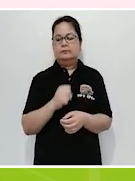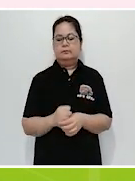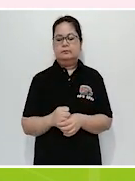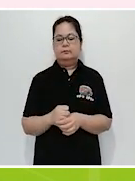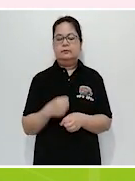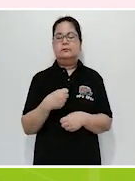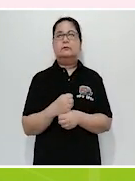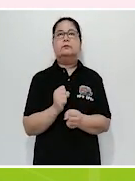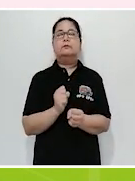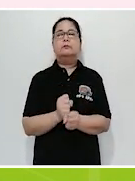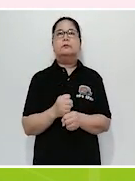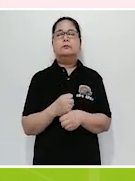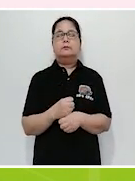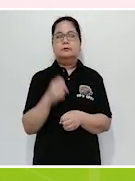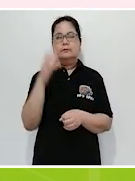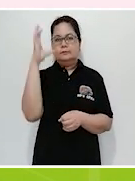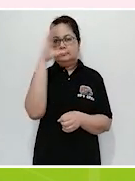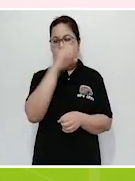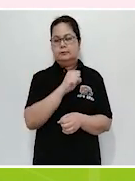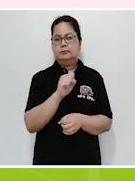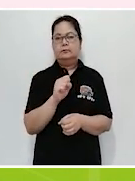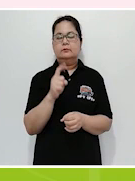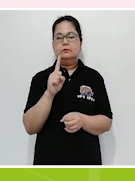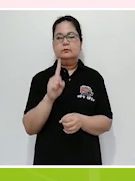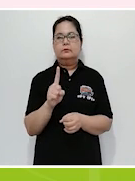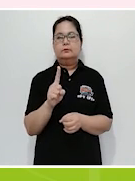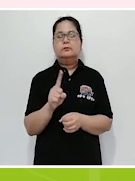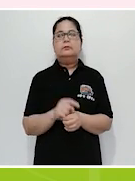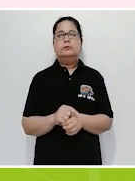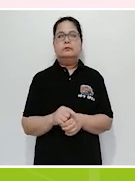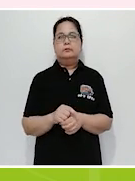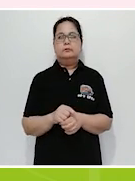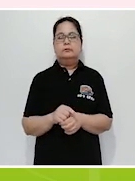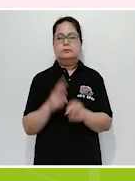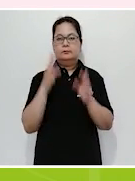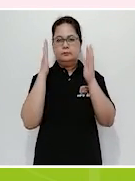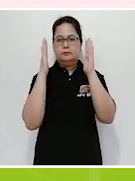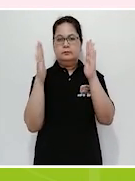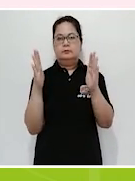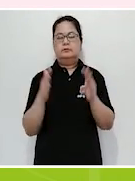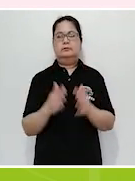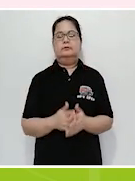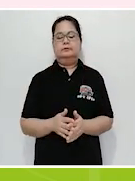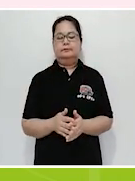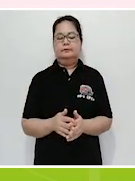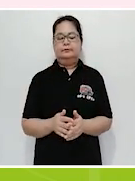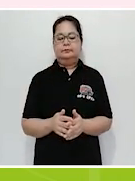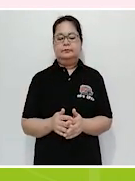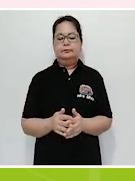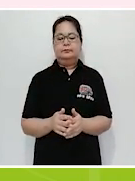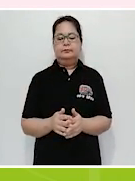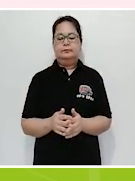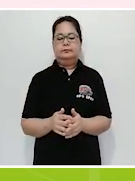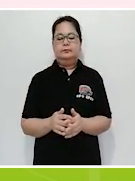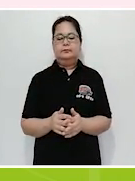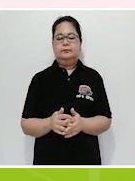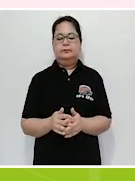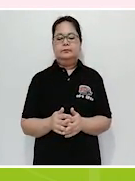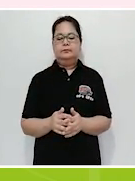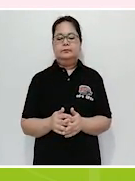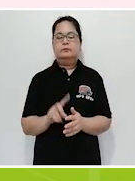predict. In making a prediction, one must consider and pay close attention to